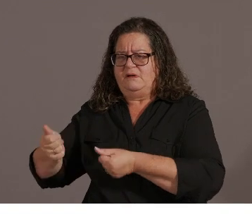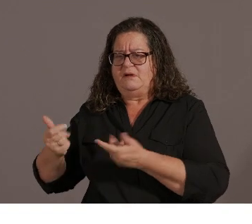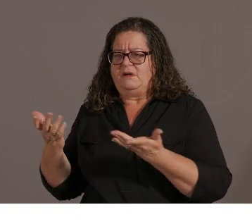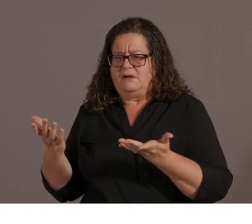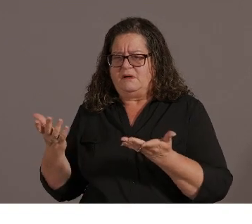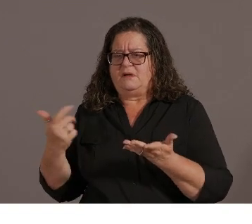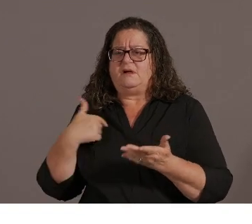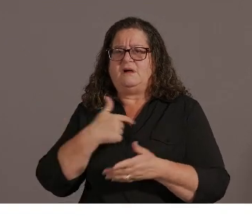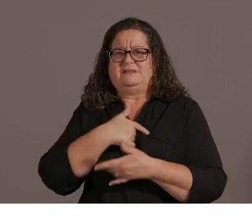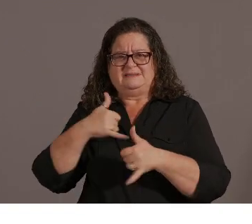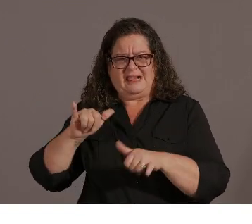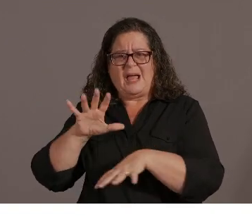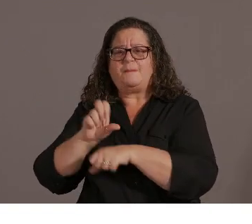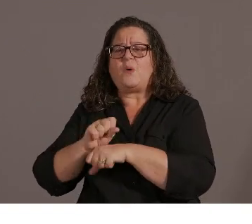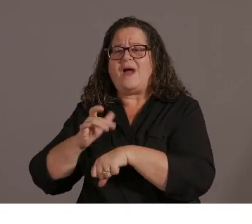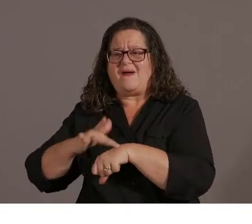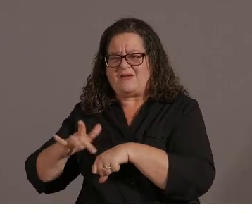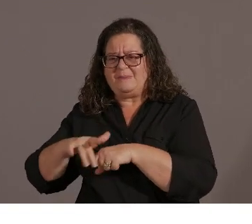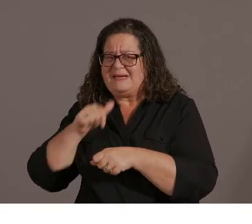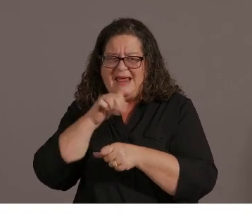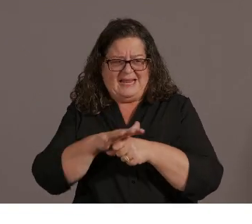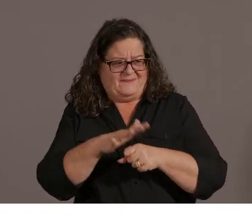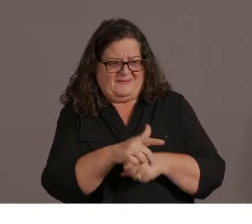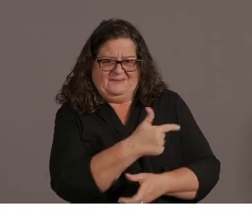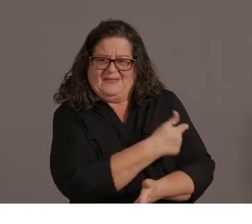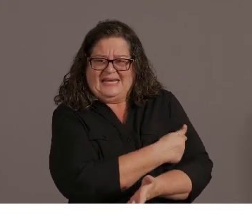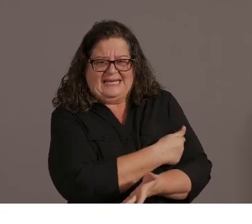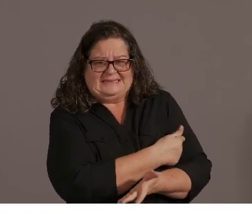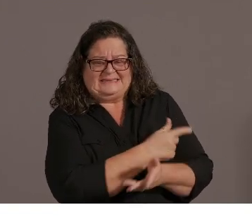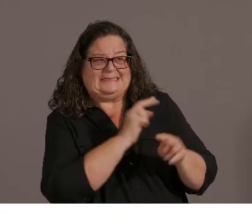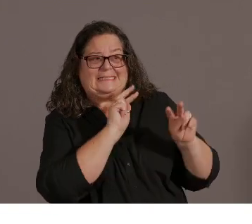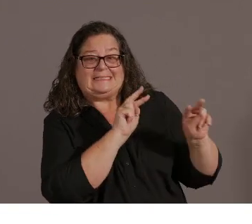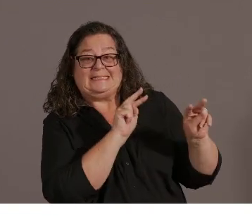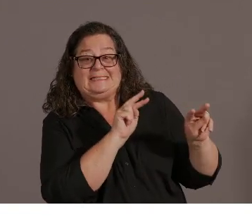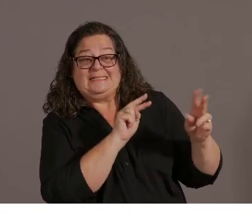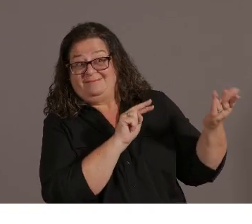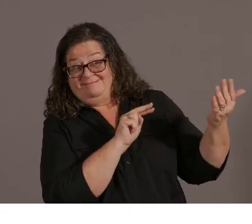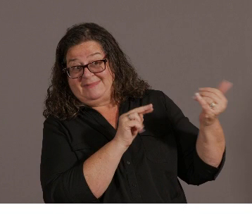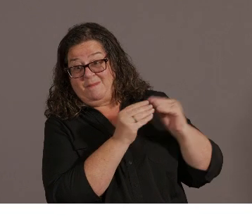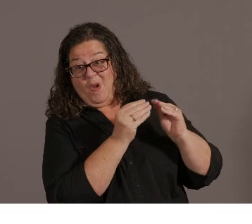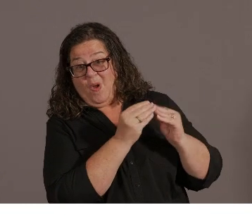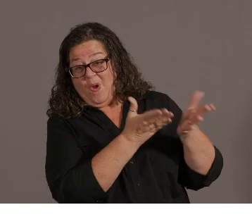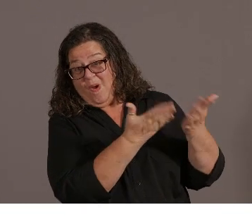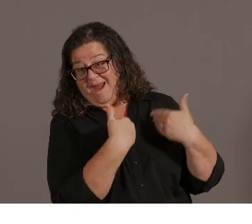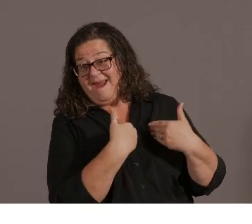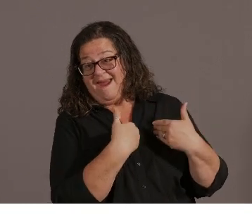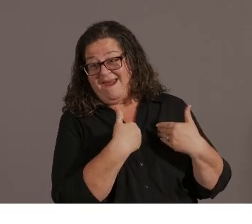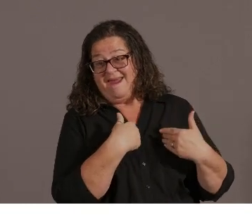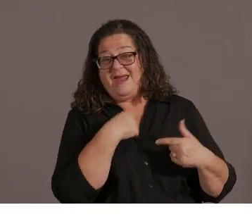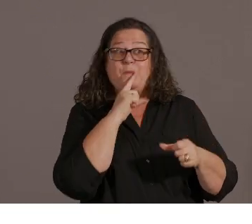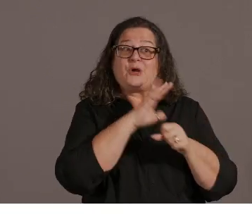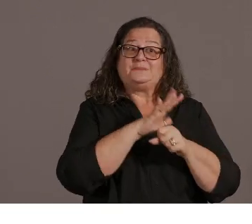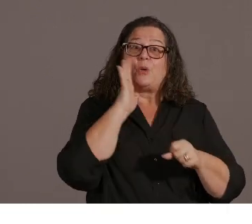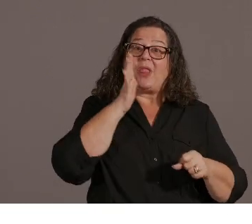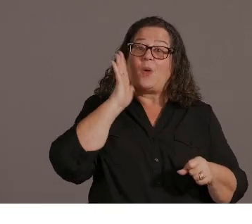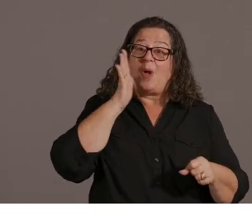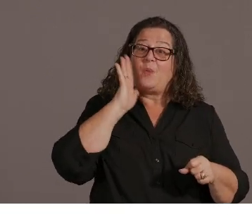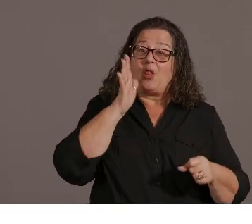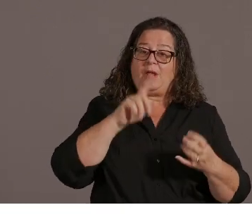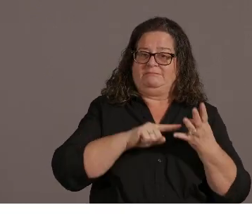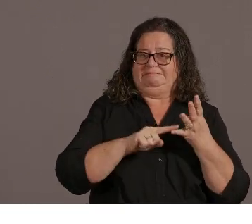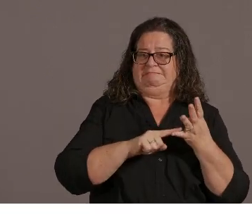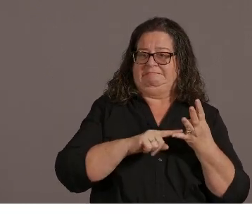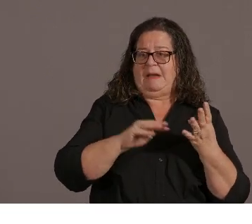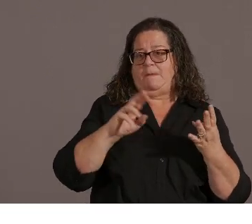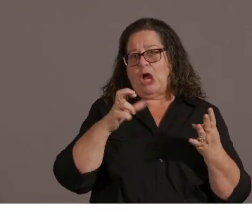forward to the increases of vaccine that have been promised to us at the end of March and beginning of April.